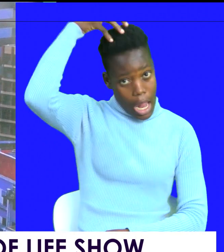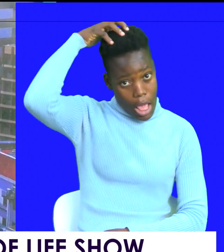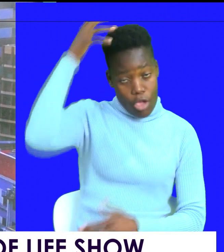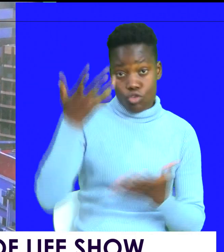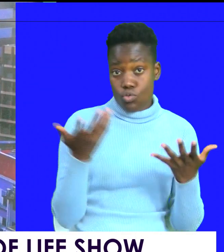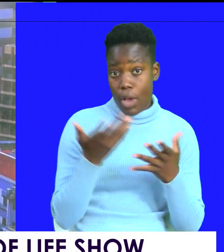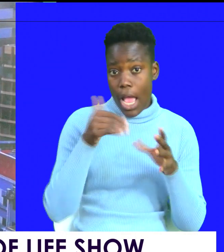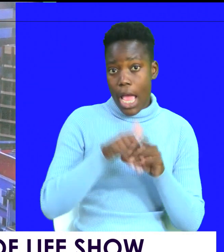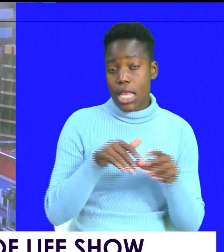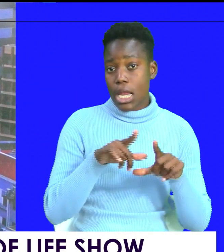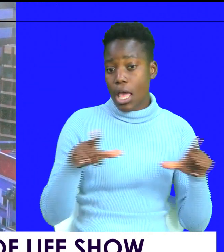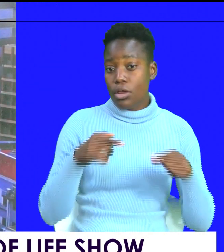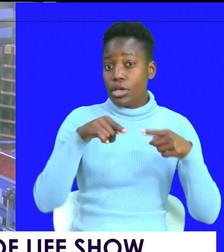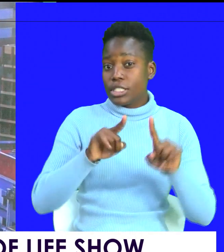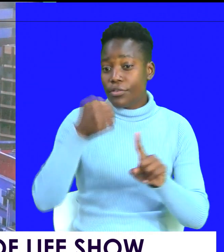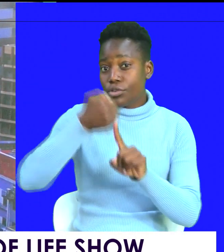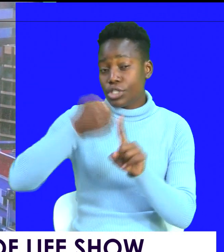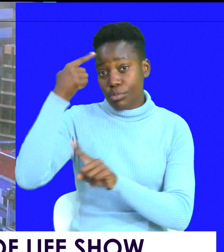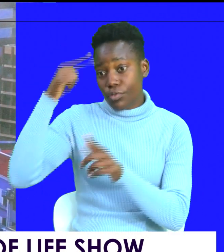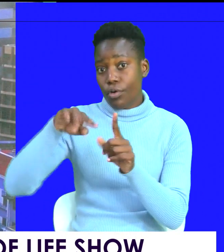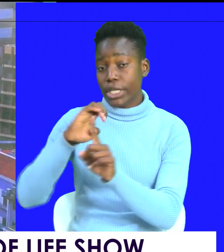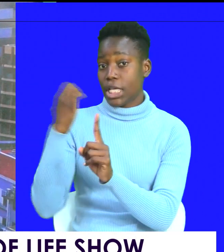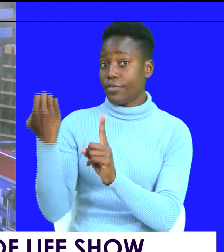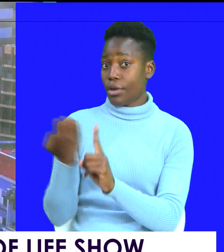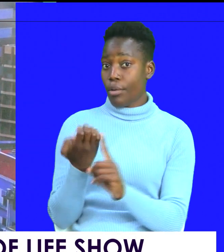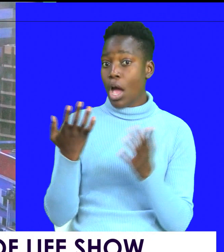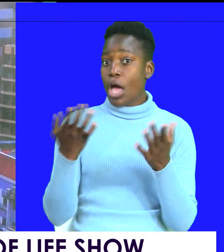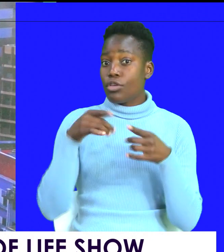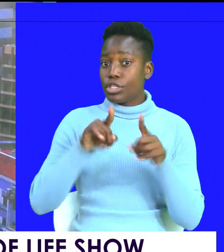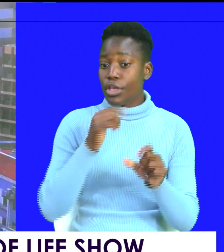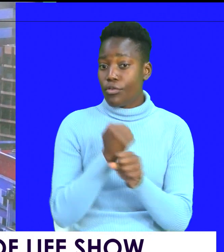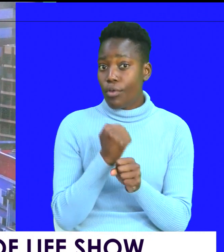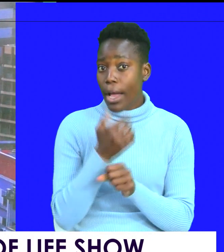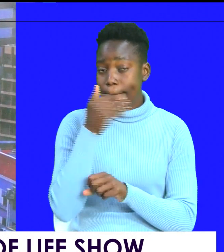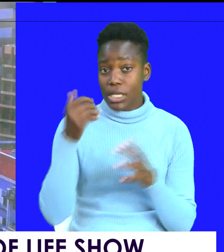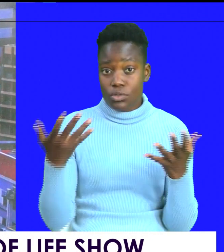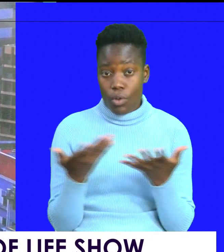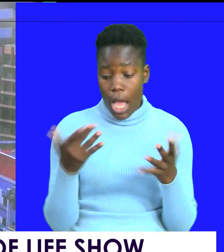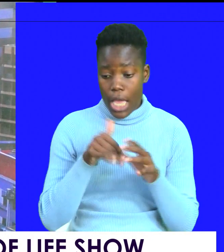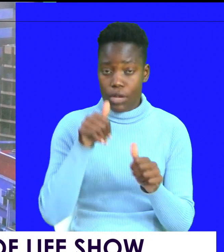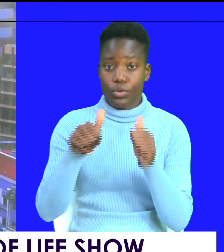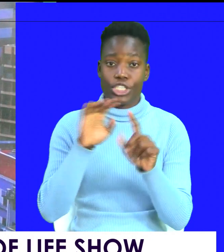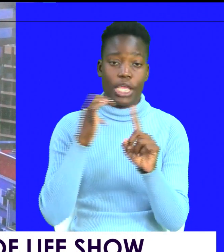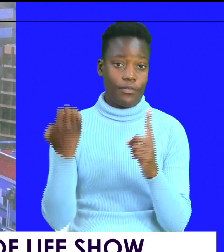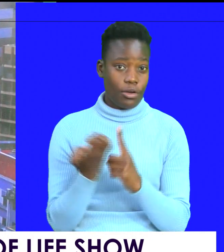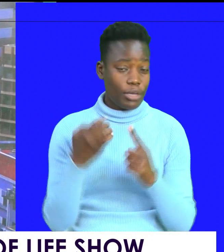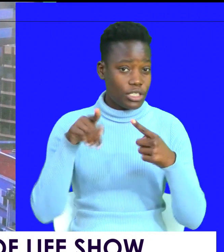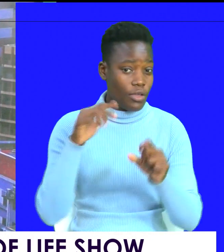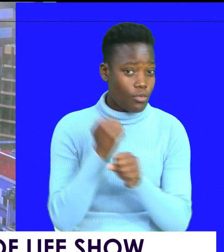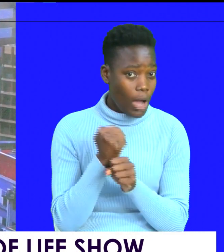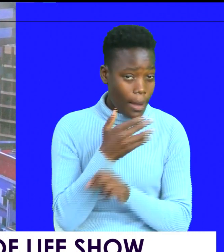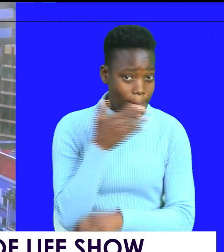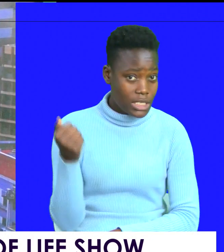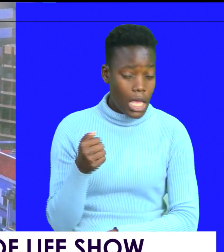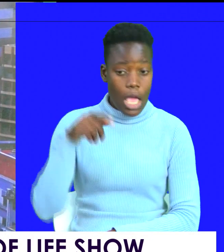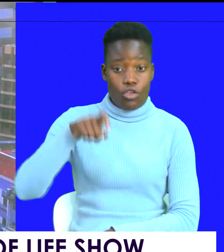You are a champion of some environment. Where do you function best? In which environment do you function best?